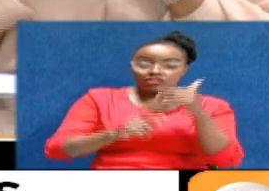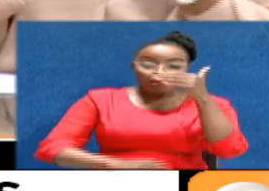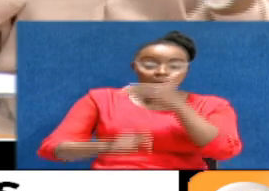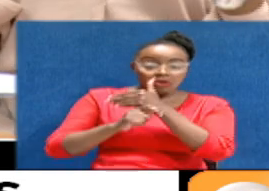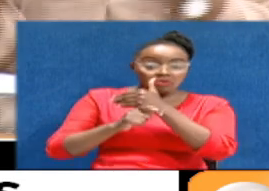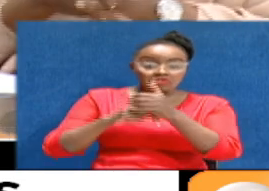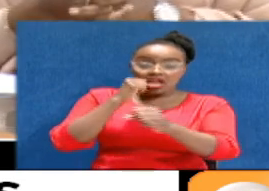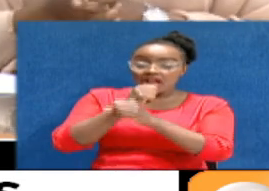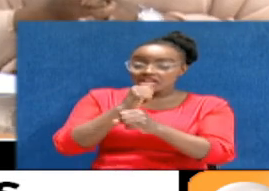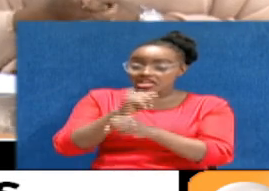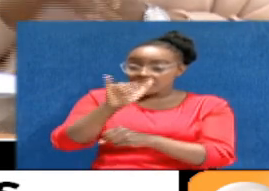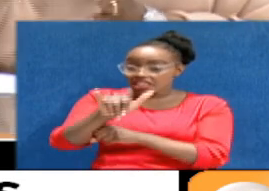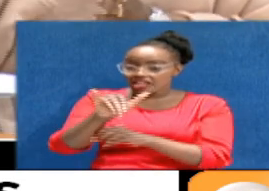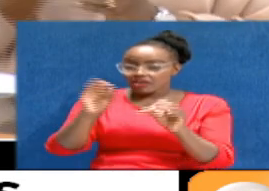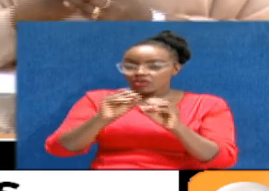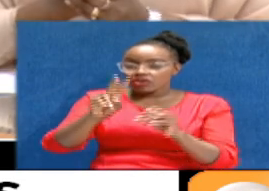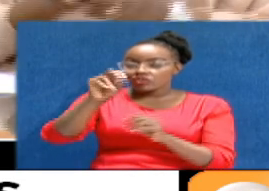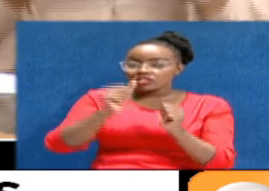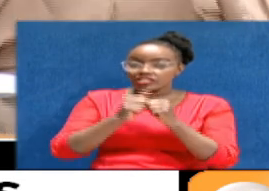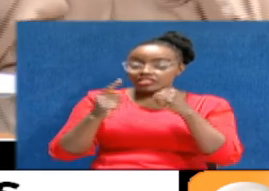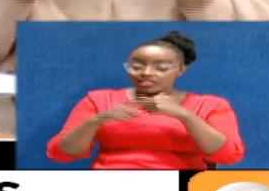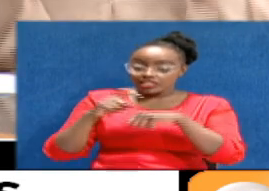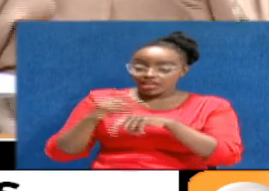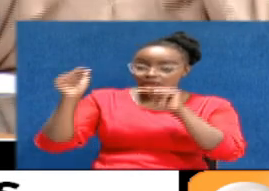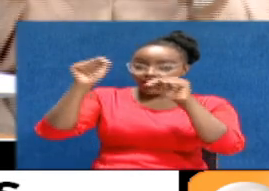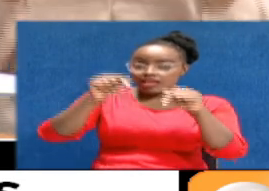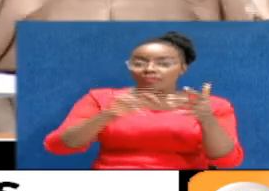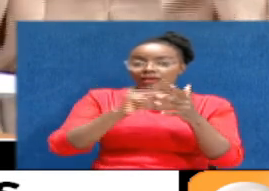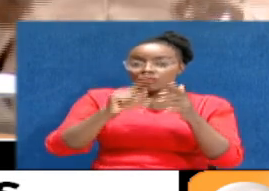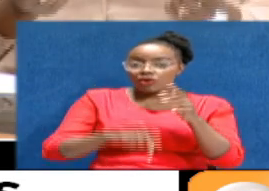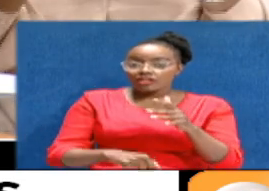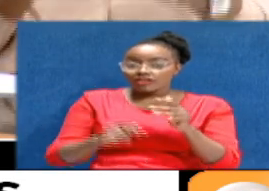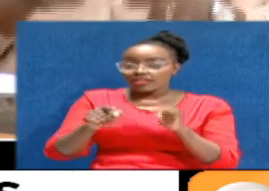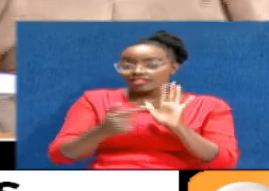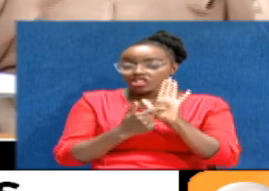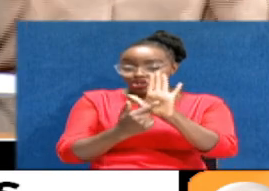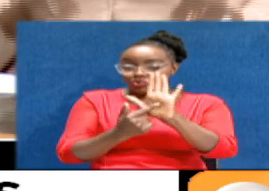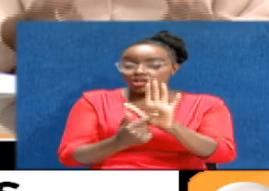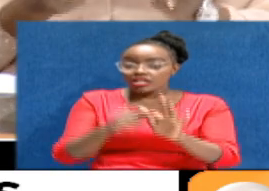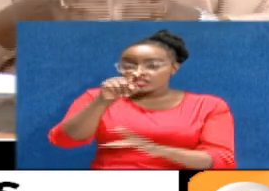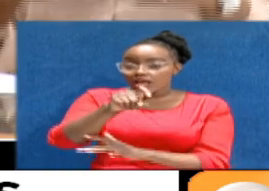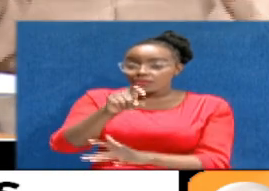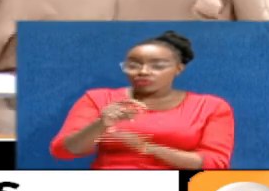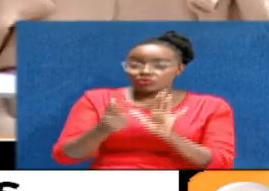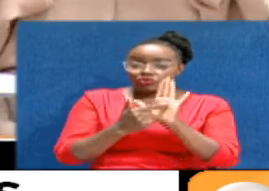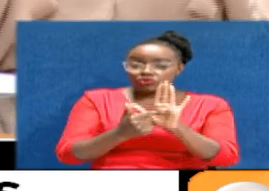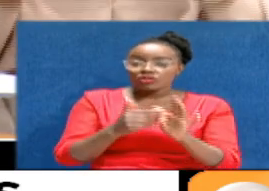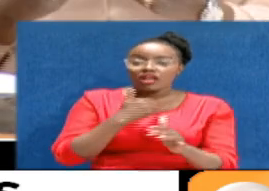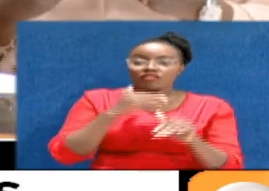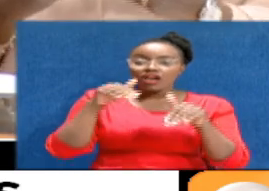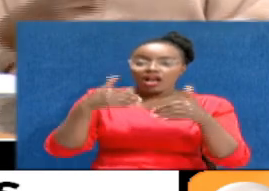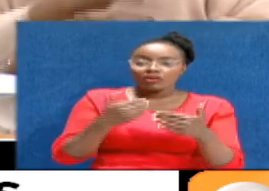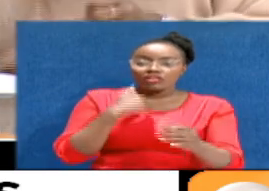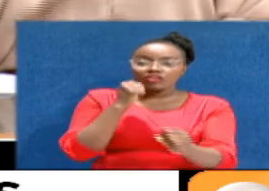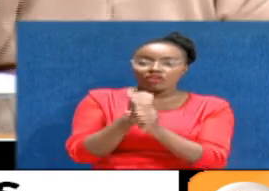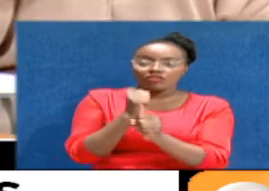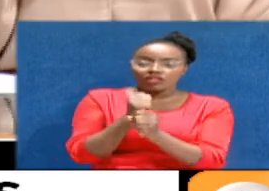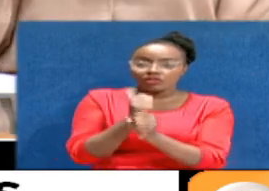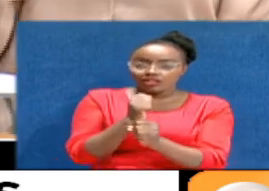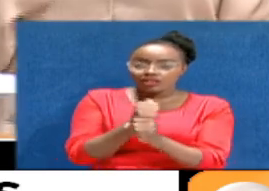do during his state visit in 2016 when he came. So this about optics, what we saw her, what how she was